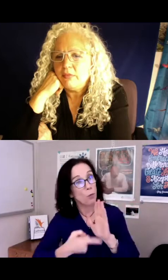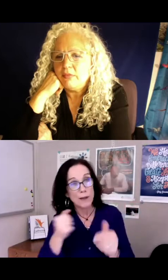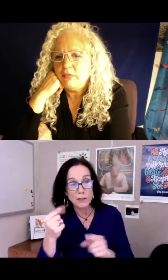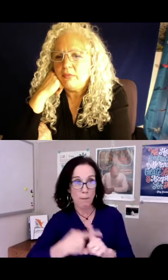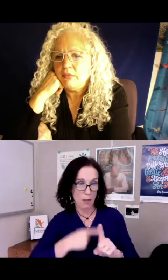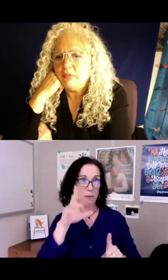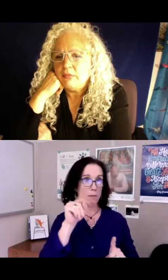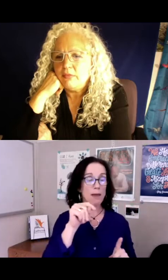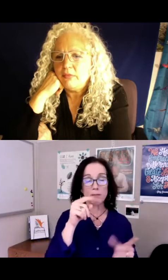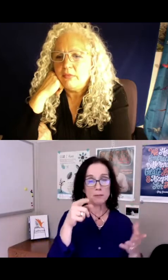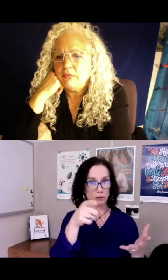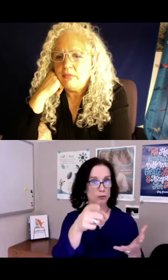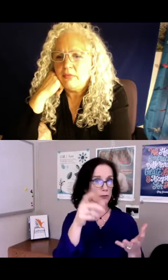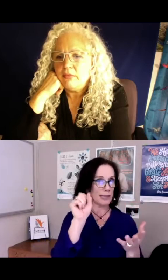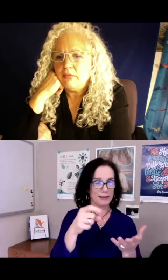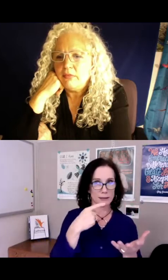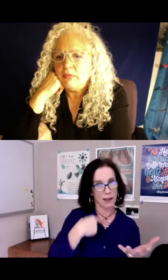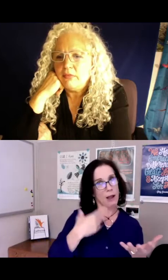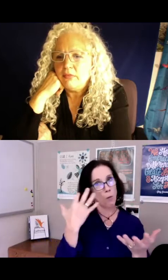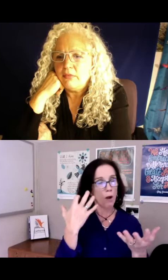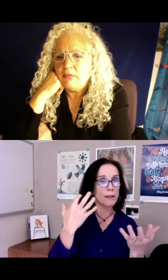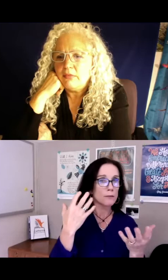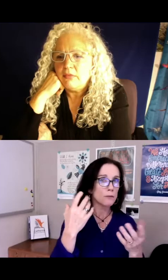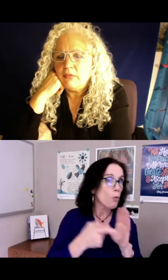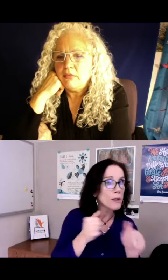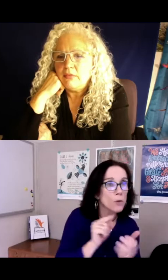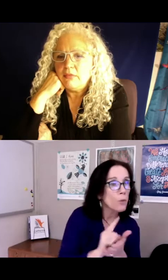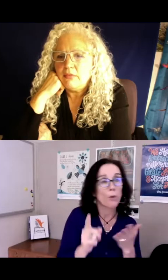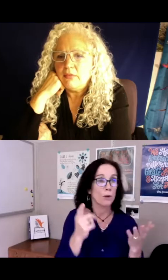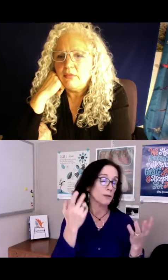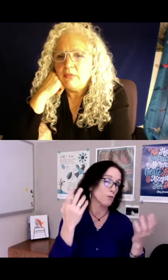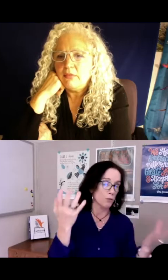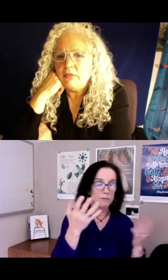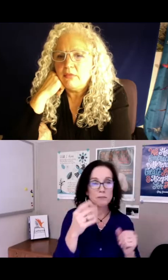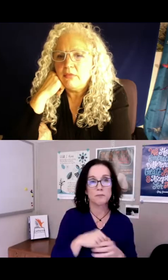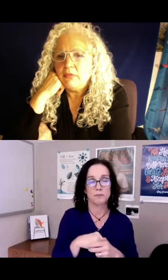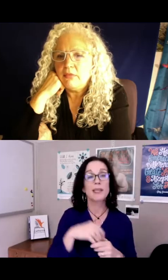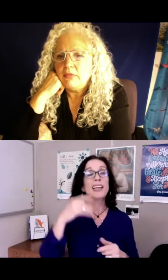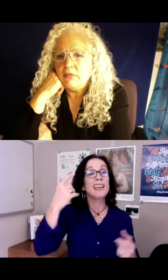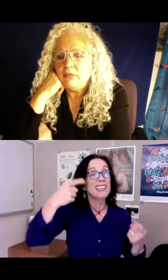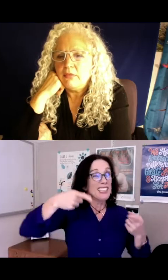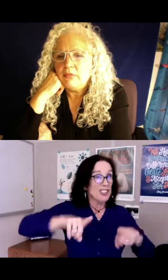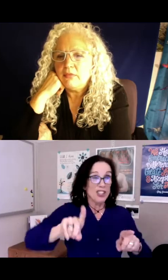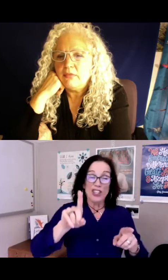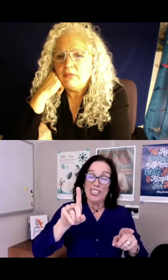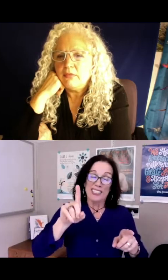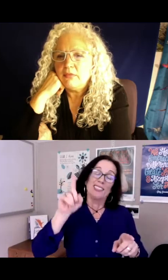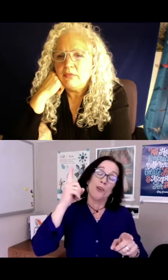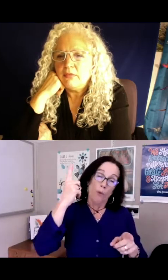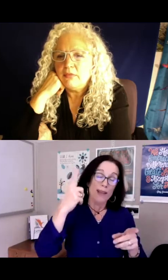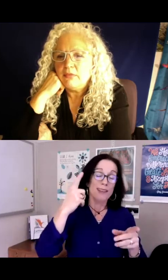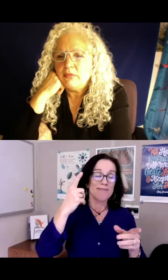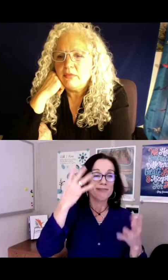a week, sometimes once a month, but you can say, I want once a week or whatever